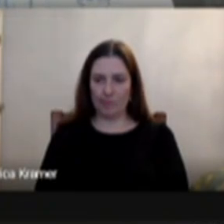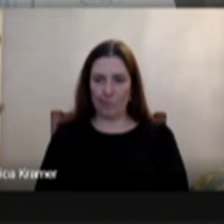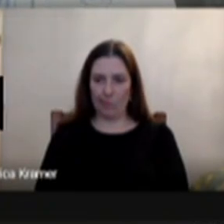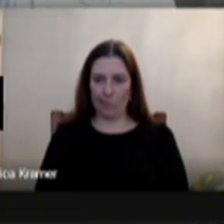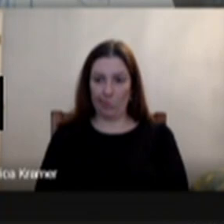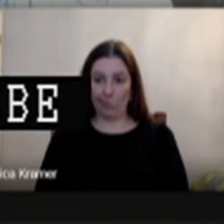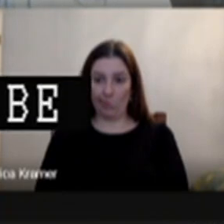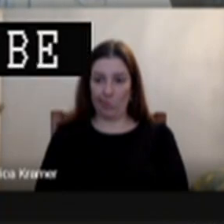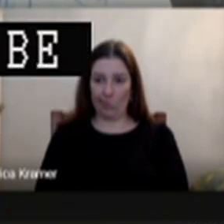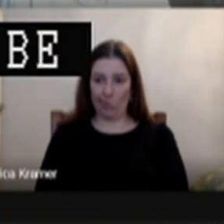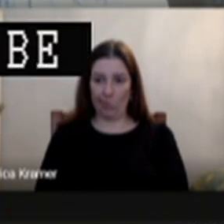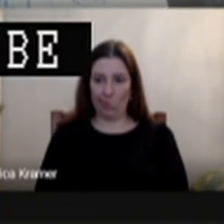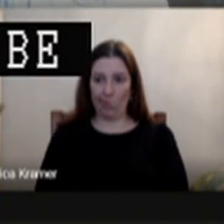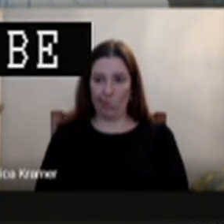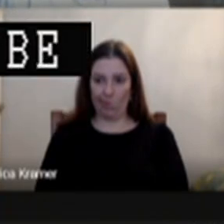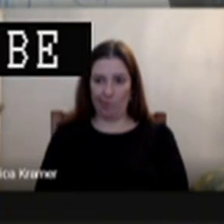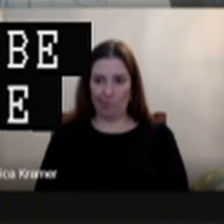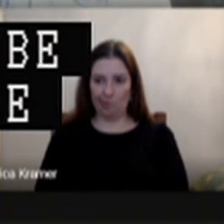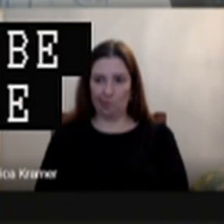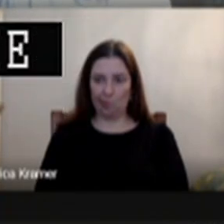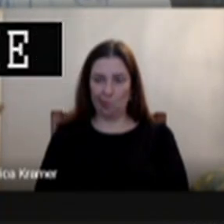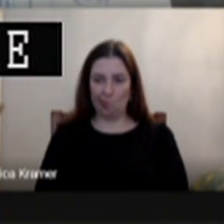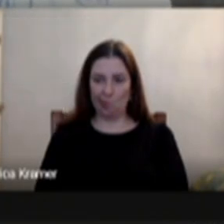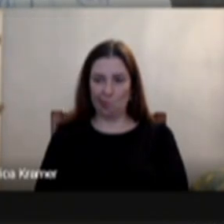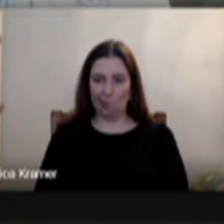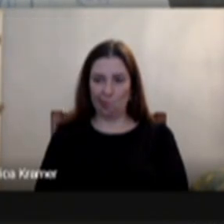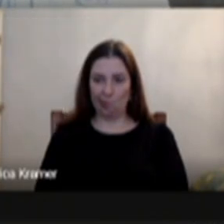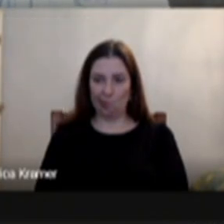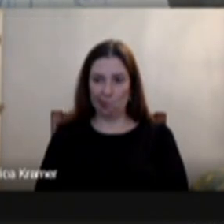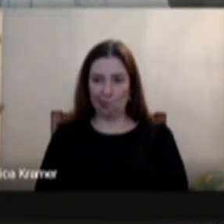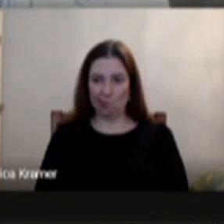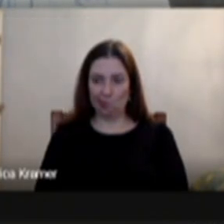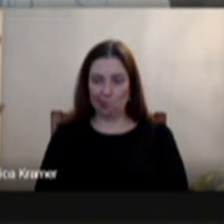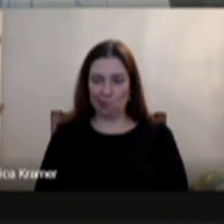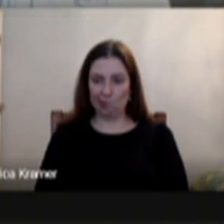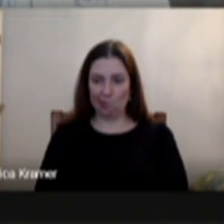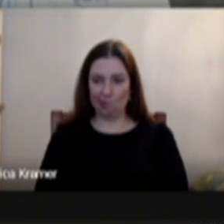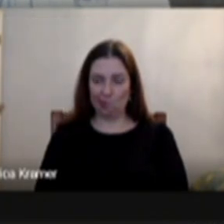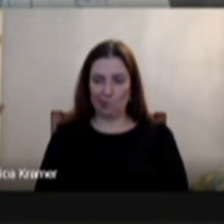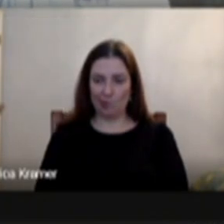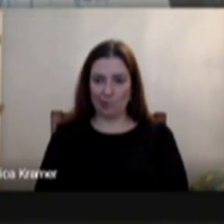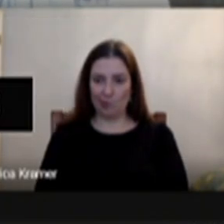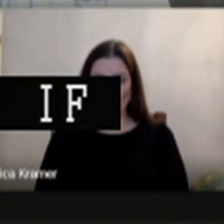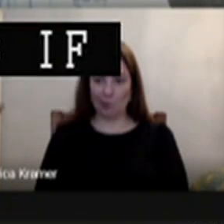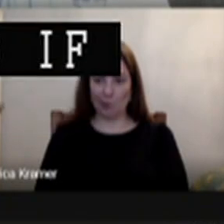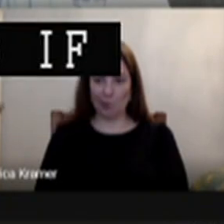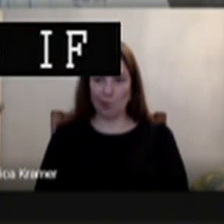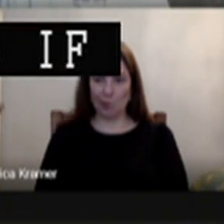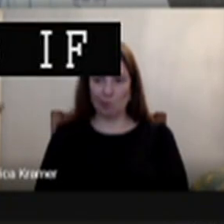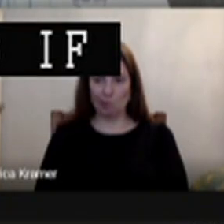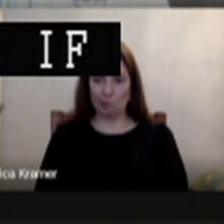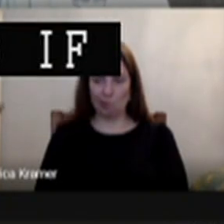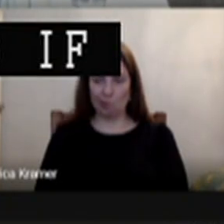future by the city. It's a really magical and majestic part of the building if you haven't been there before. On the way, there's an opportunity to integrate